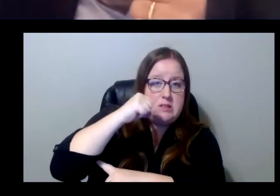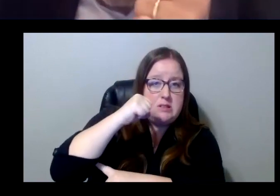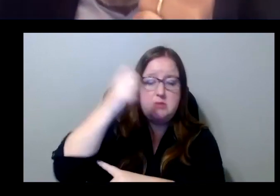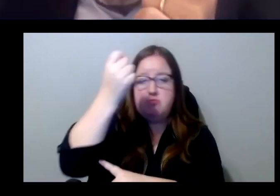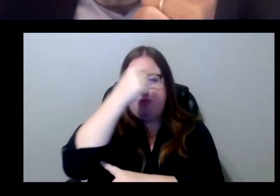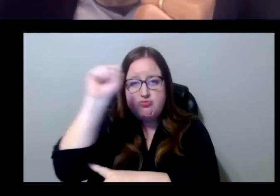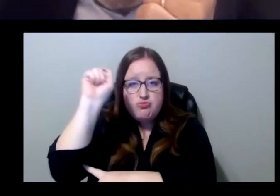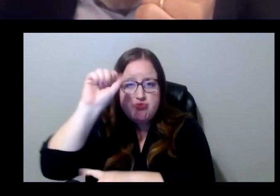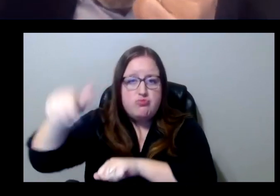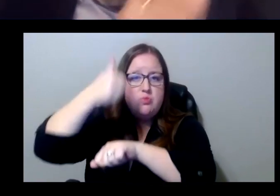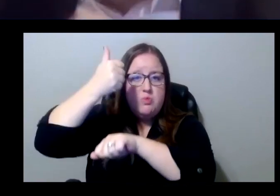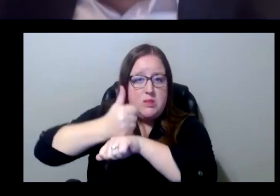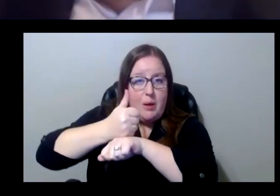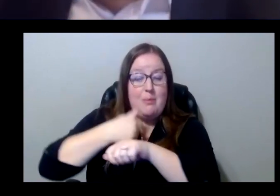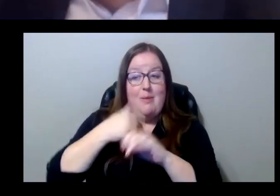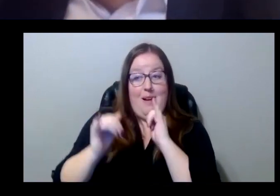a